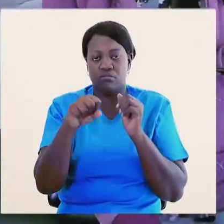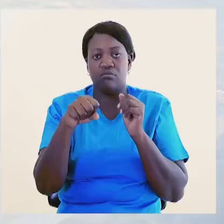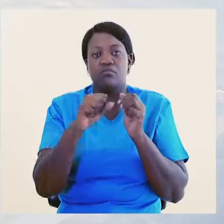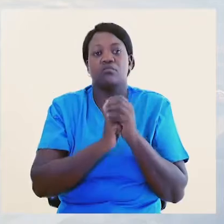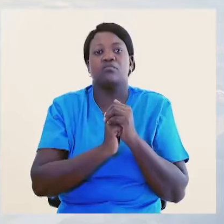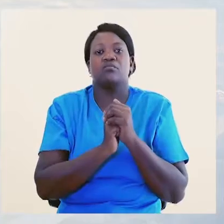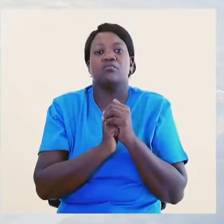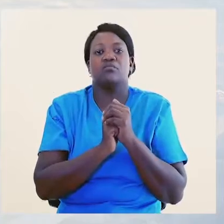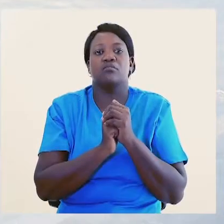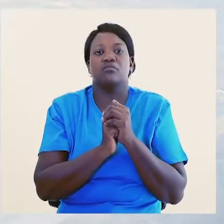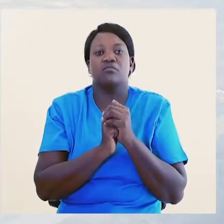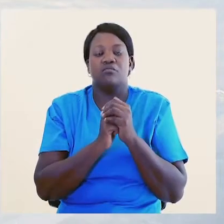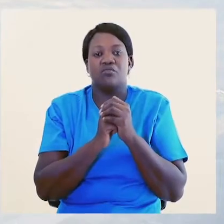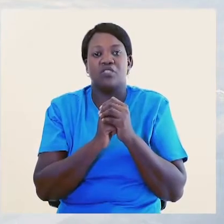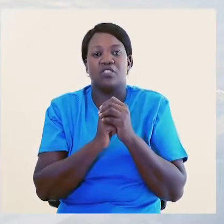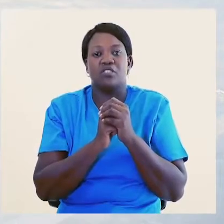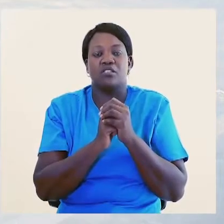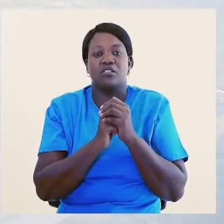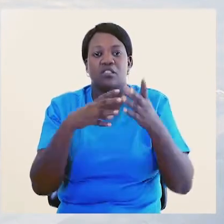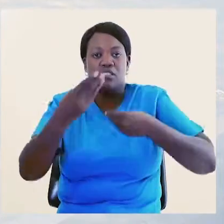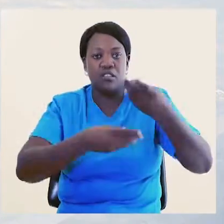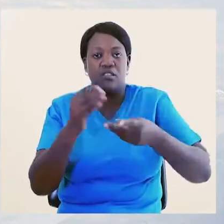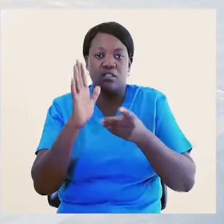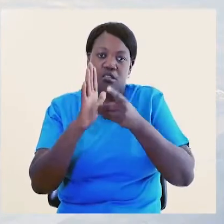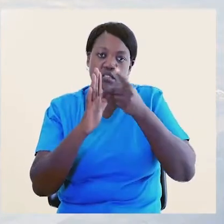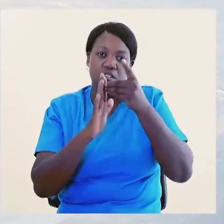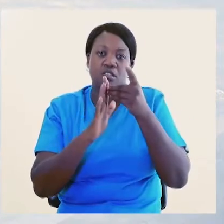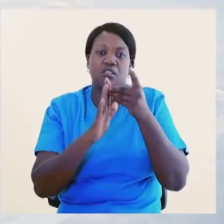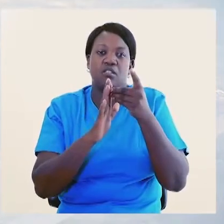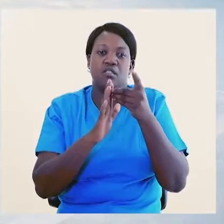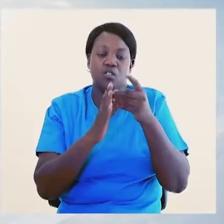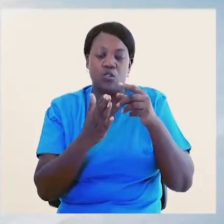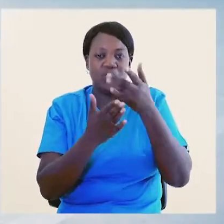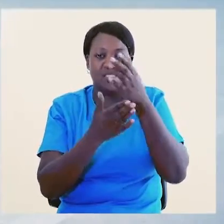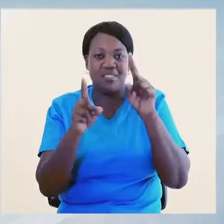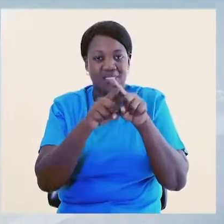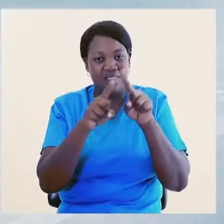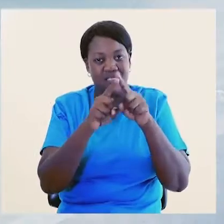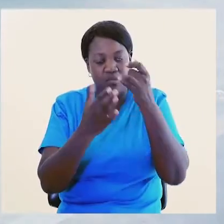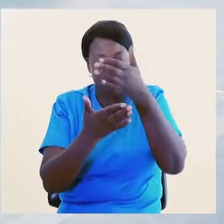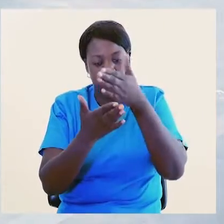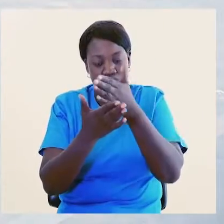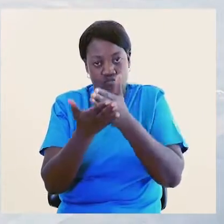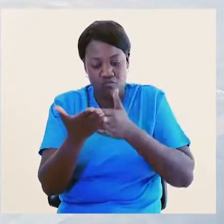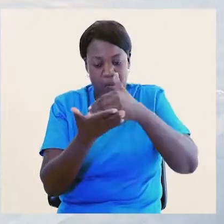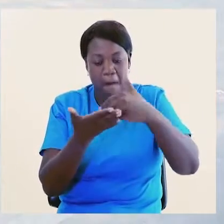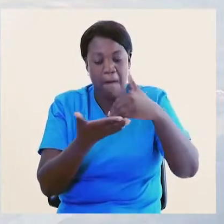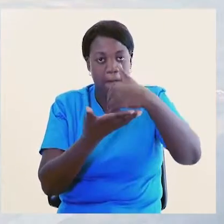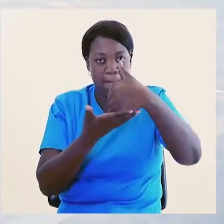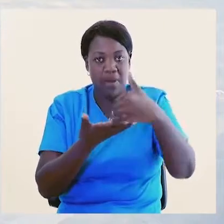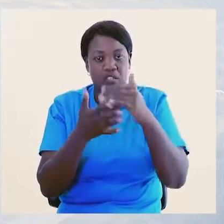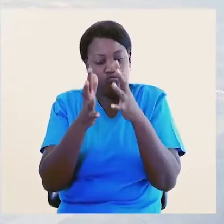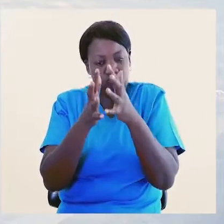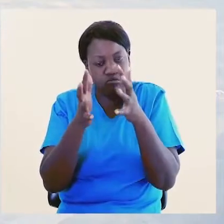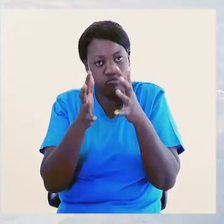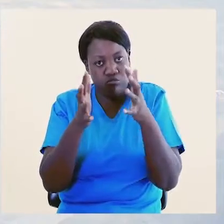cool. Economic growth. Imagine that the wealth of a country is like a pie. Economic growth means that the pie gets bigger